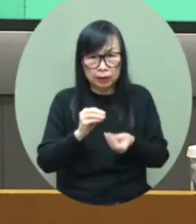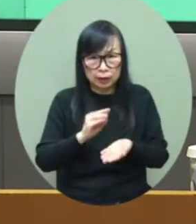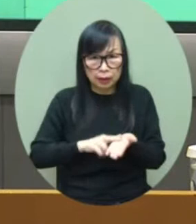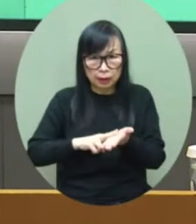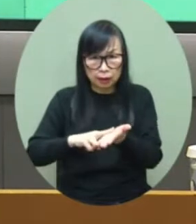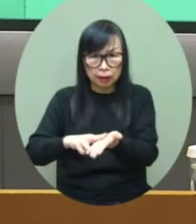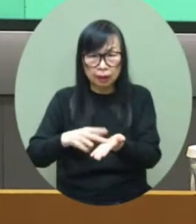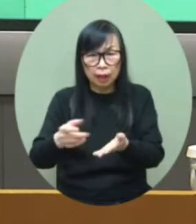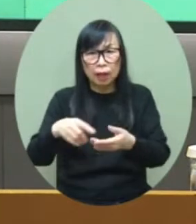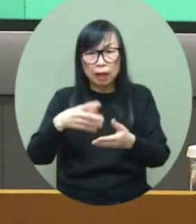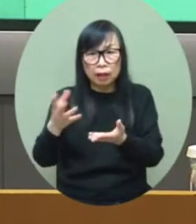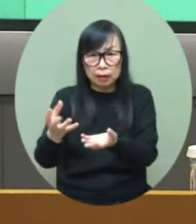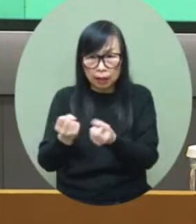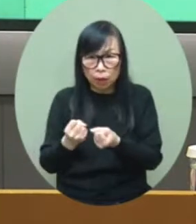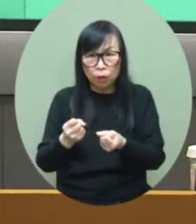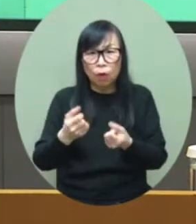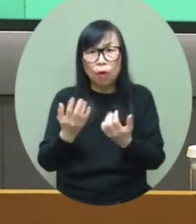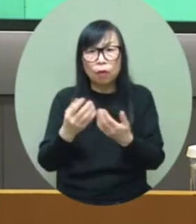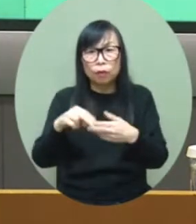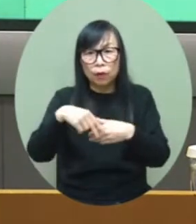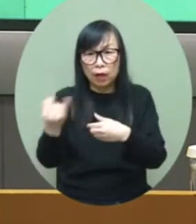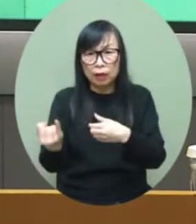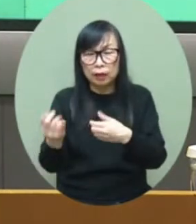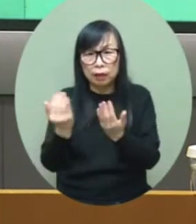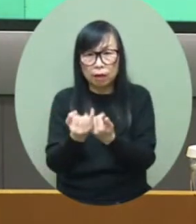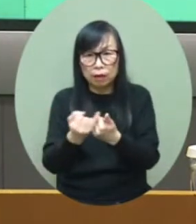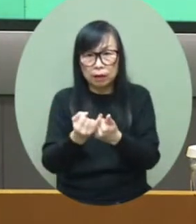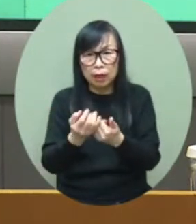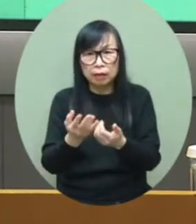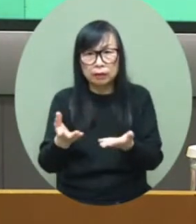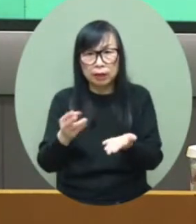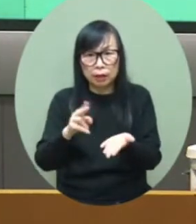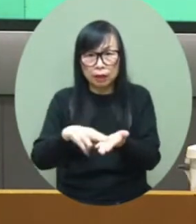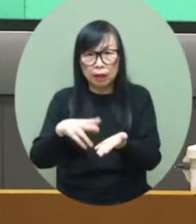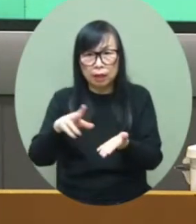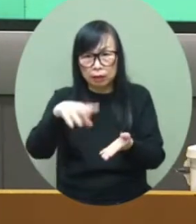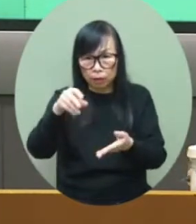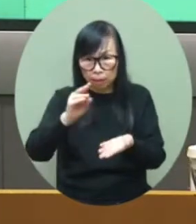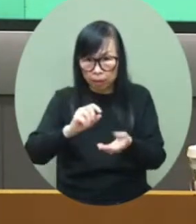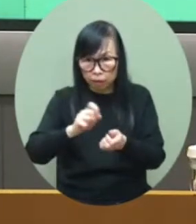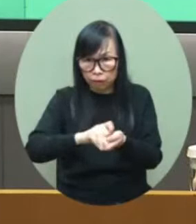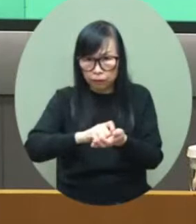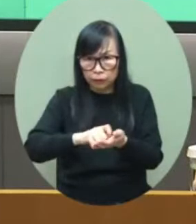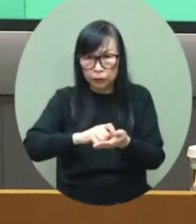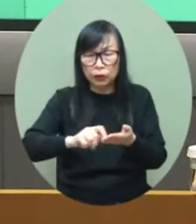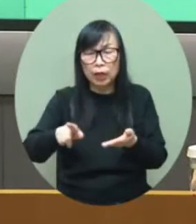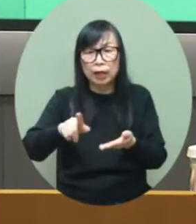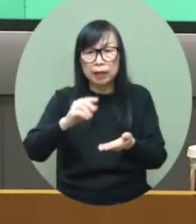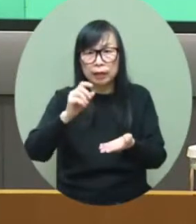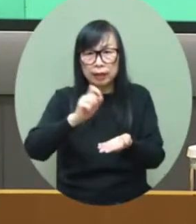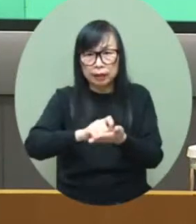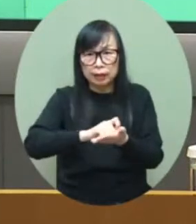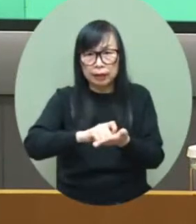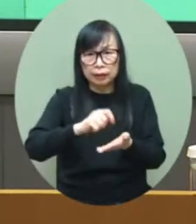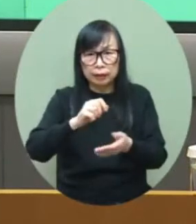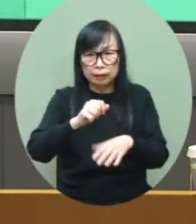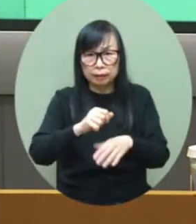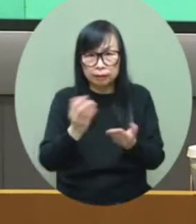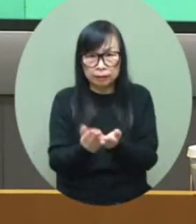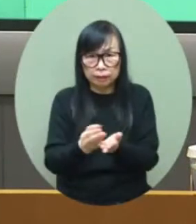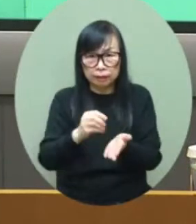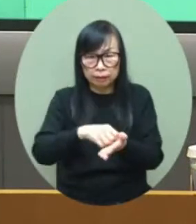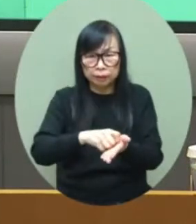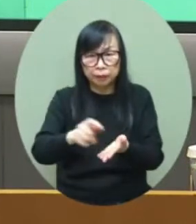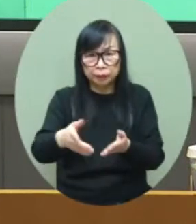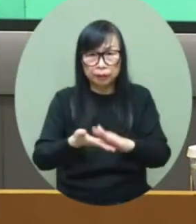the reopening of a boundary. And also, we have been starting June last year, we have been reminding schools